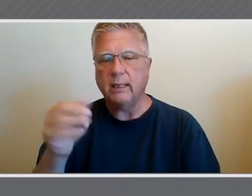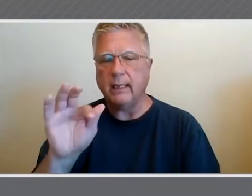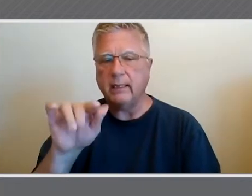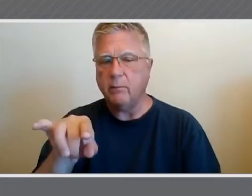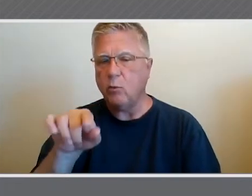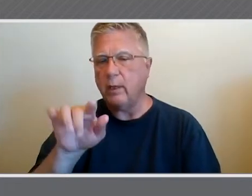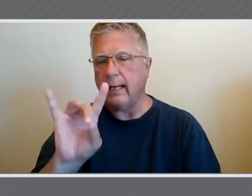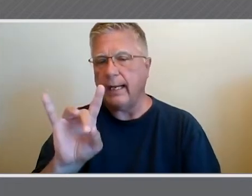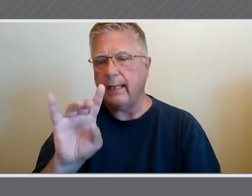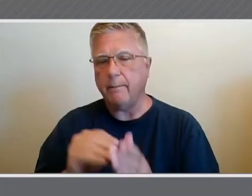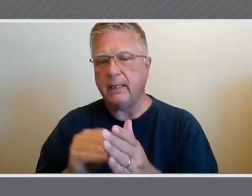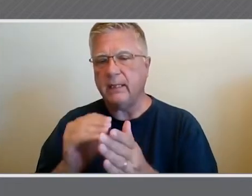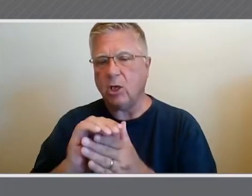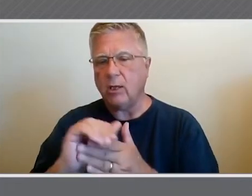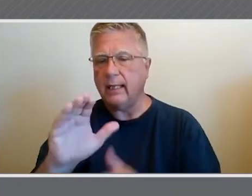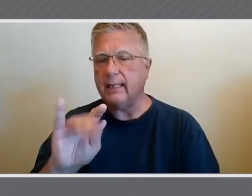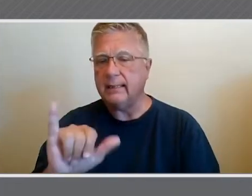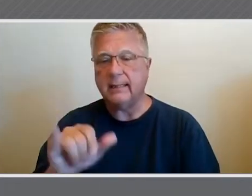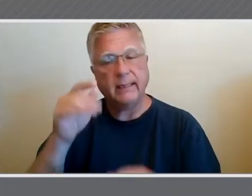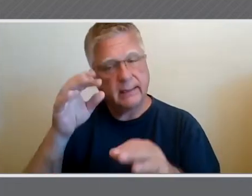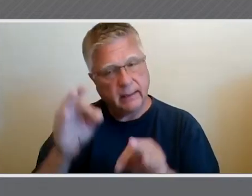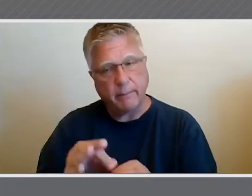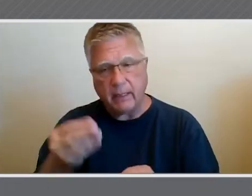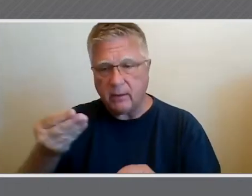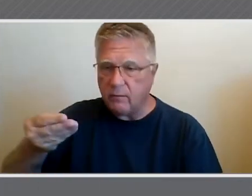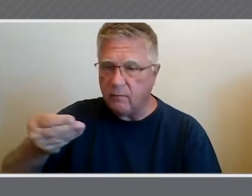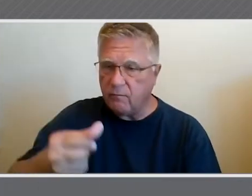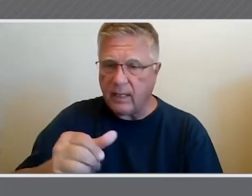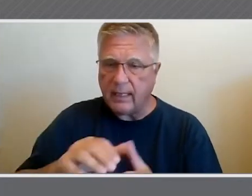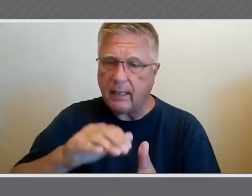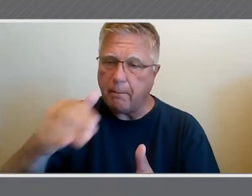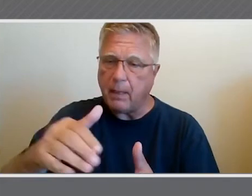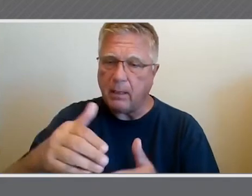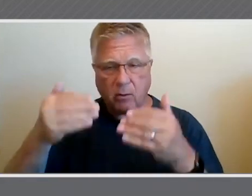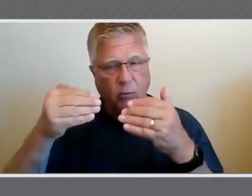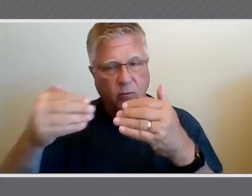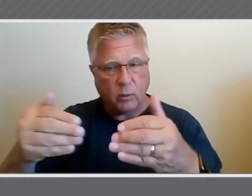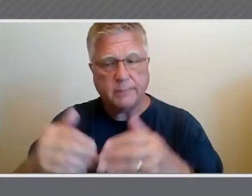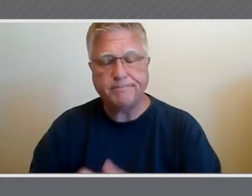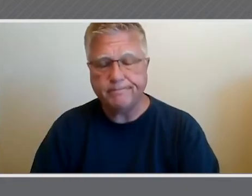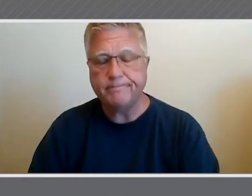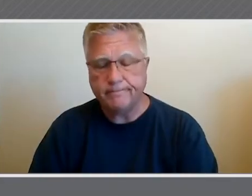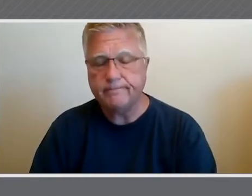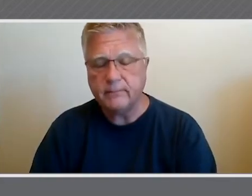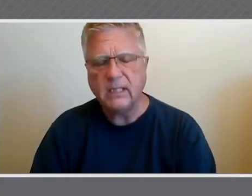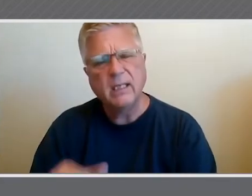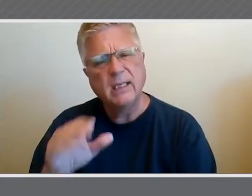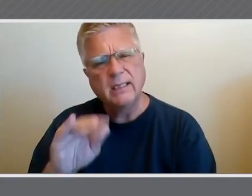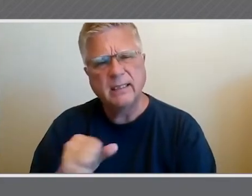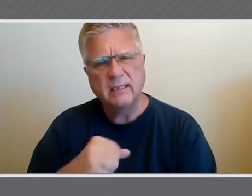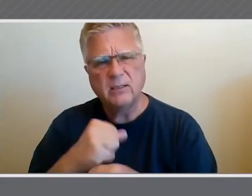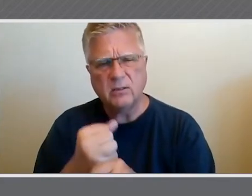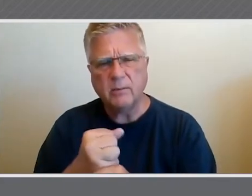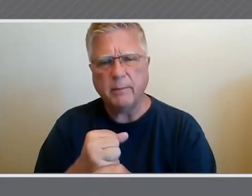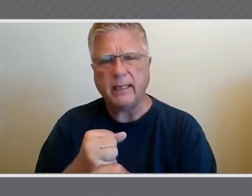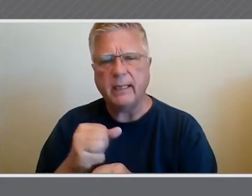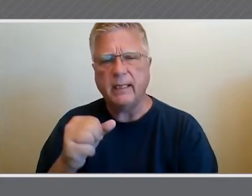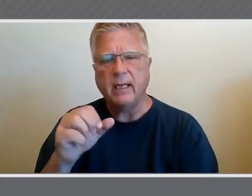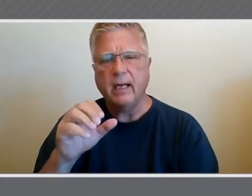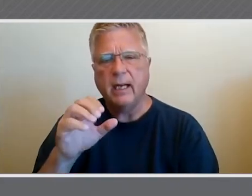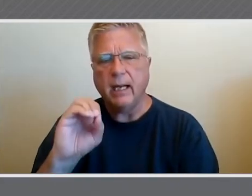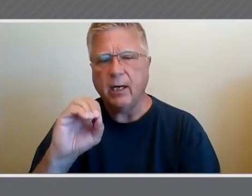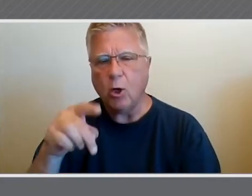is committed to funding this amount moving forward. The city is also building an OPEB trust, other